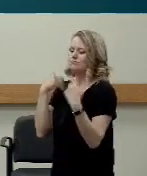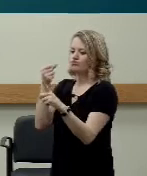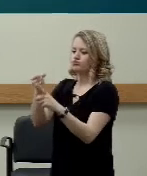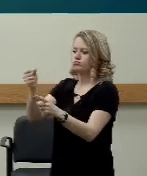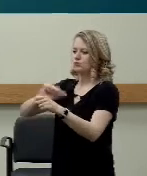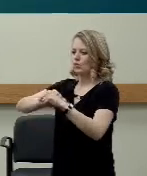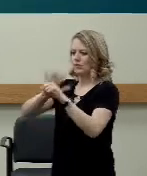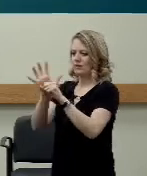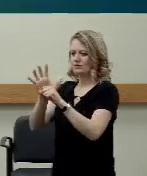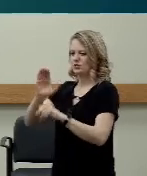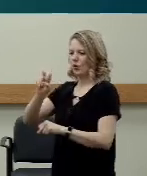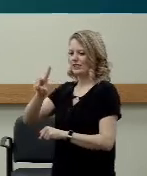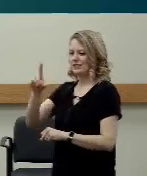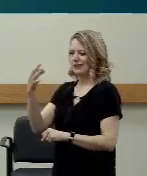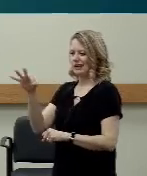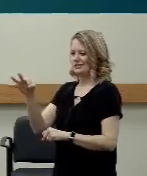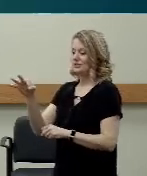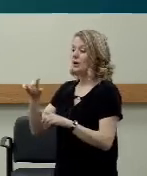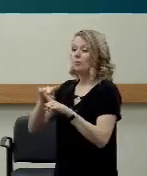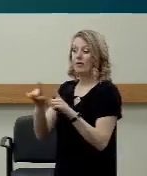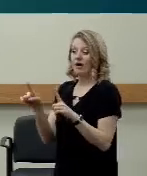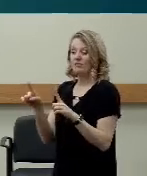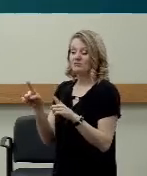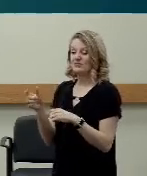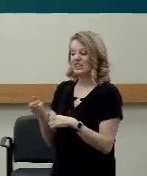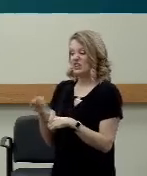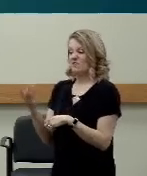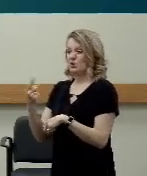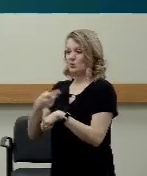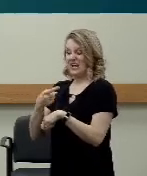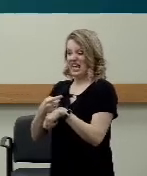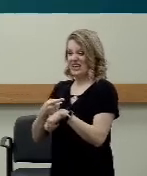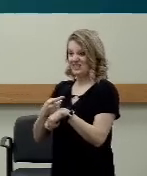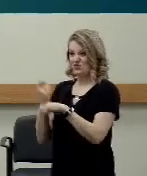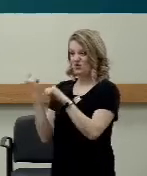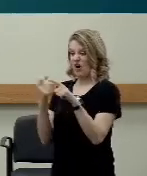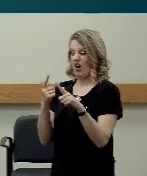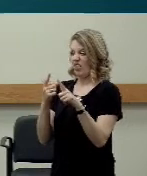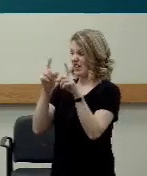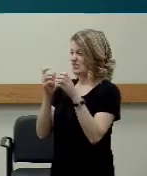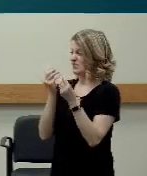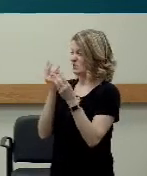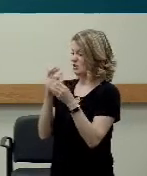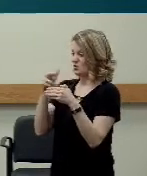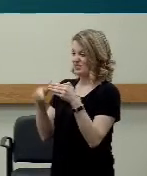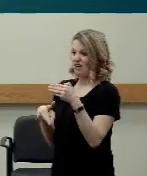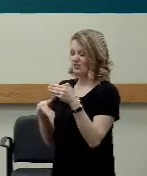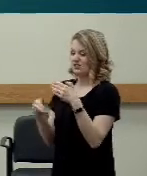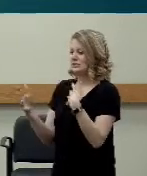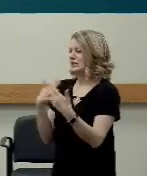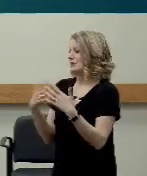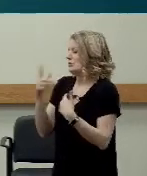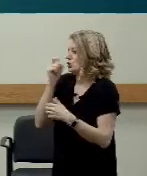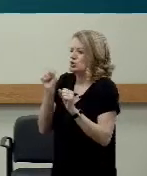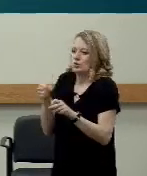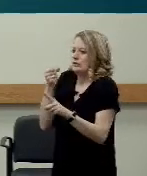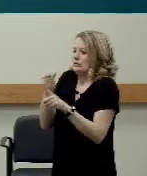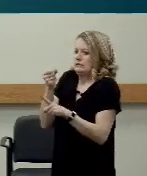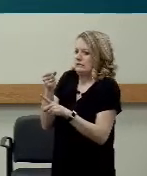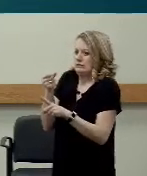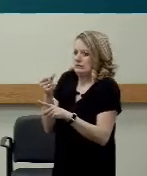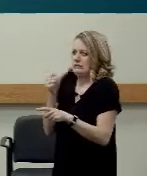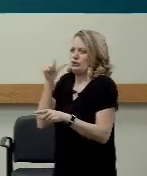COVID-19. But in a few days, all of that test information is invalid because you could have contracted it in the last few